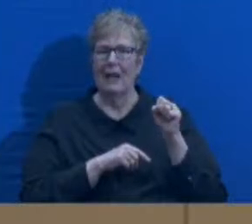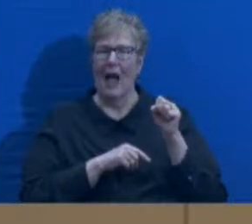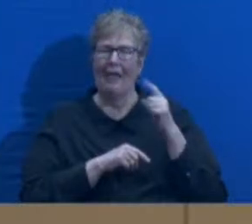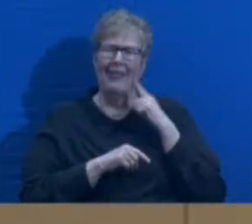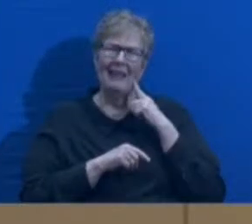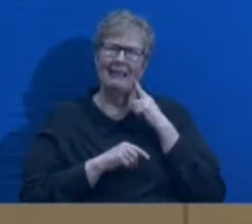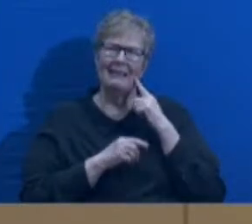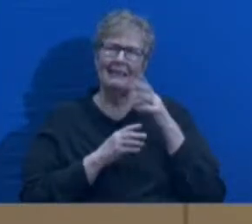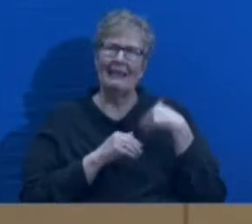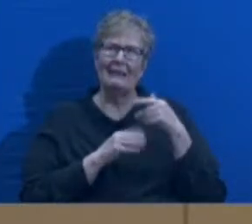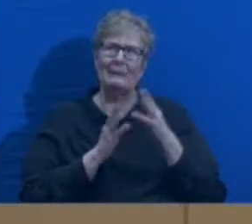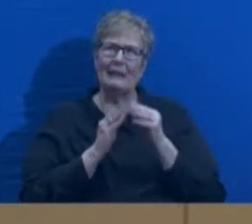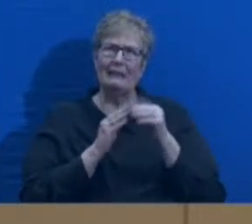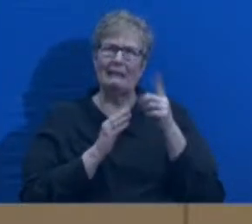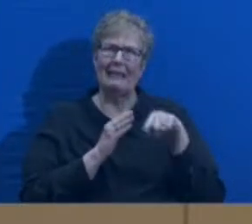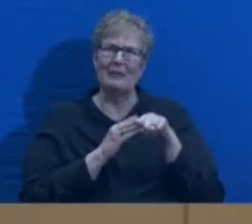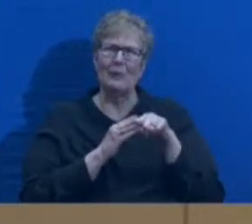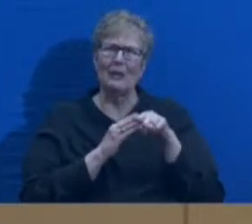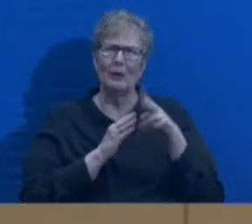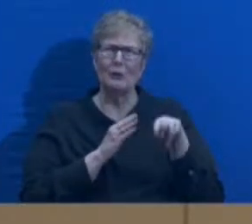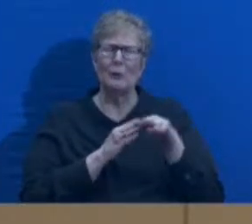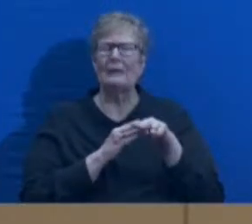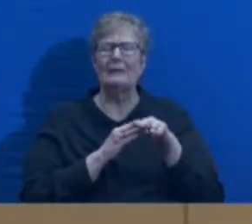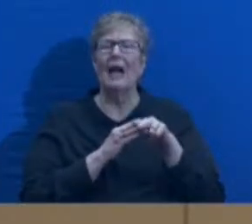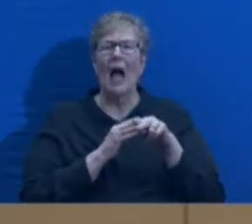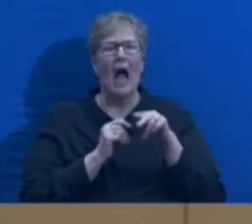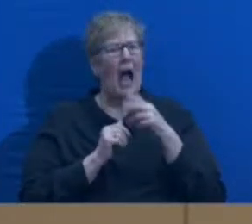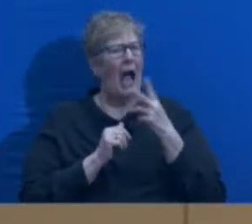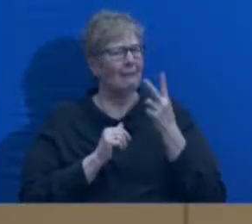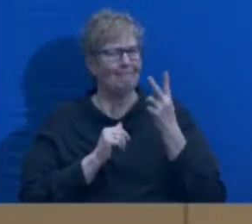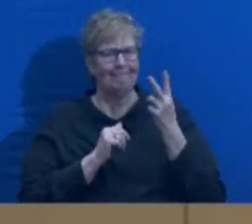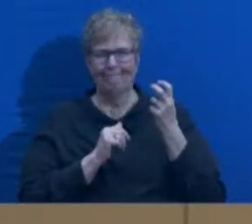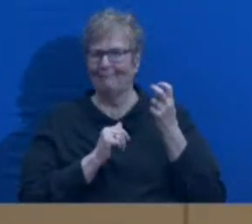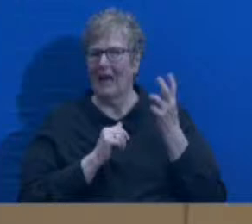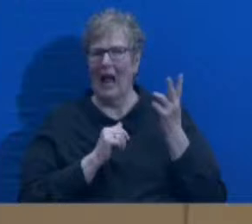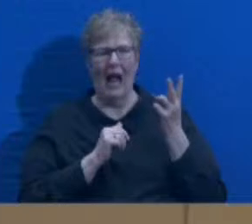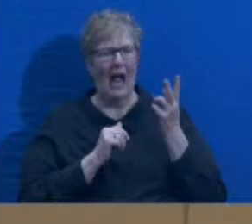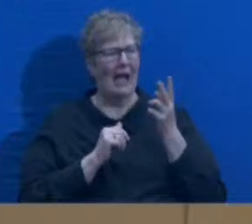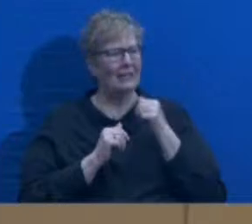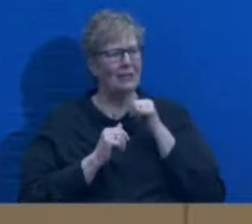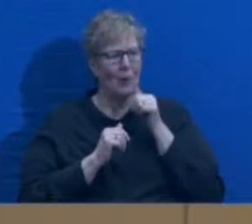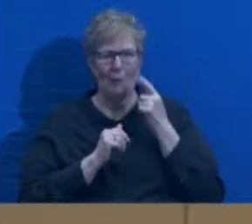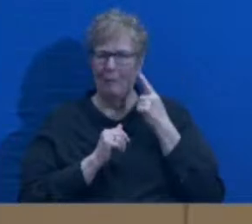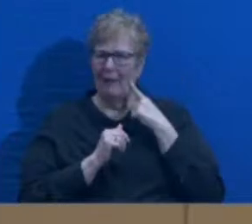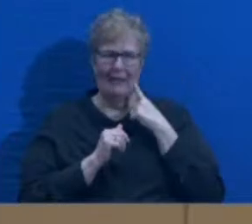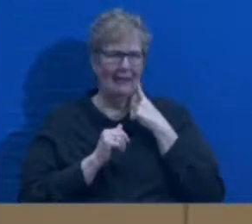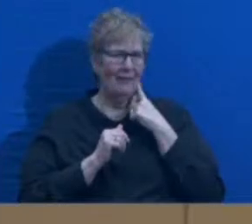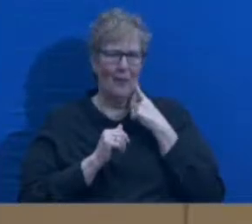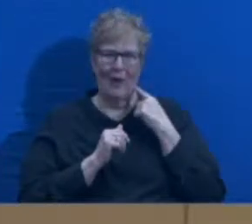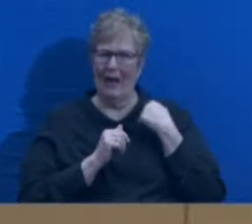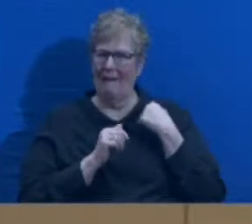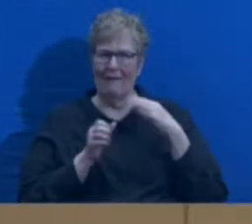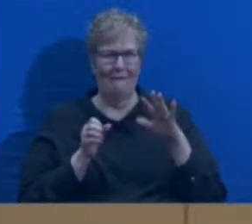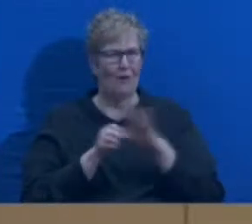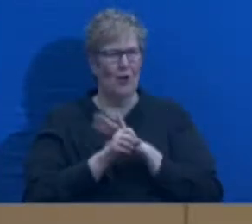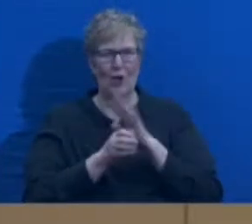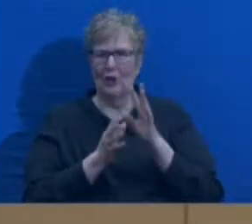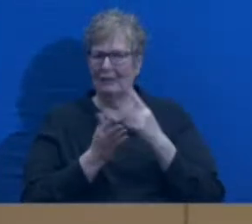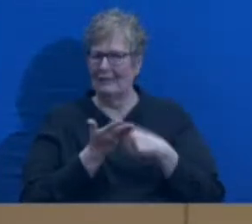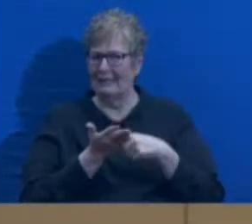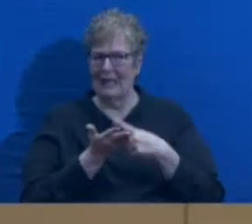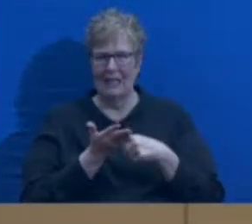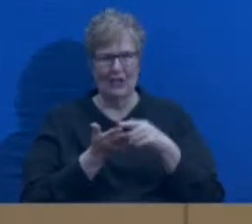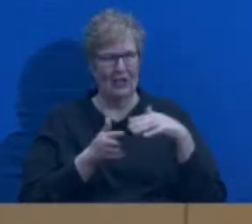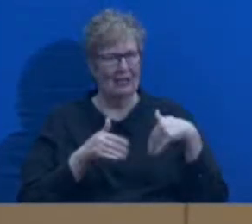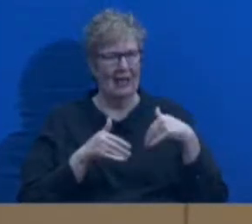next week or the week after. I don't believe we have had the full discussion